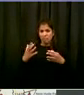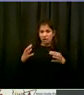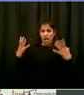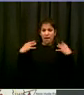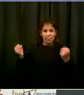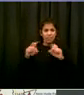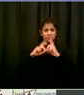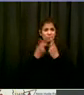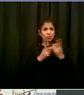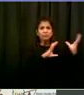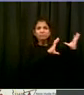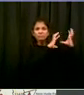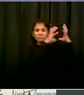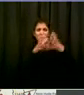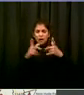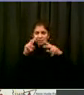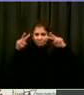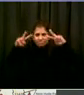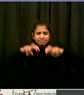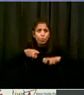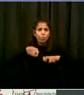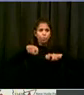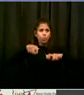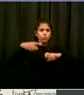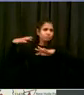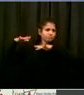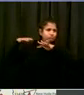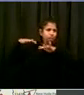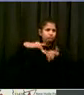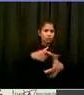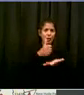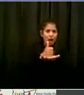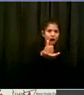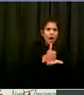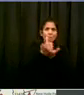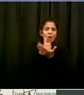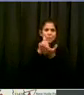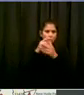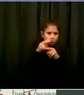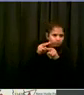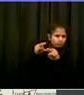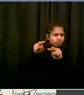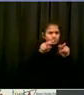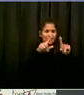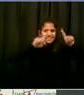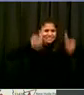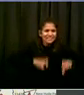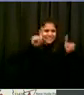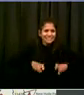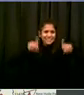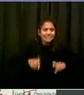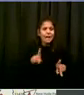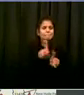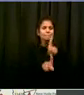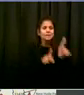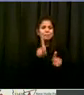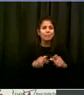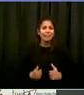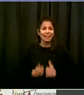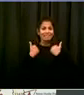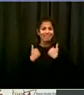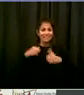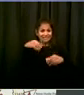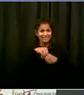closely. We have seen, unfortunately, the aggressive spread of COVID in those neighborhoods. We're going to keep working in those